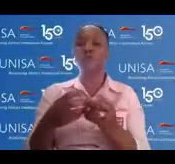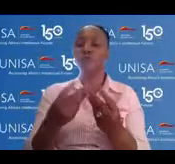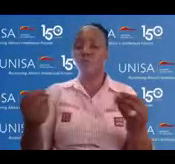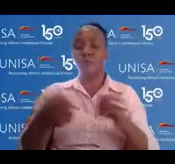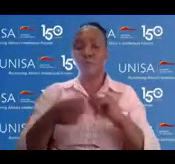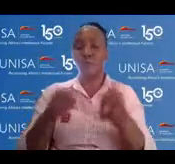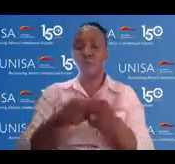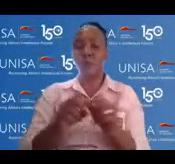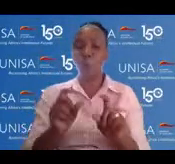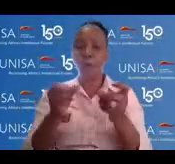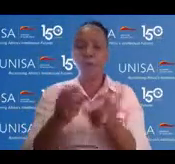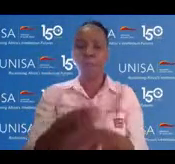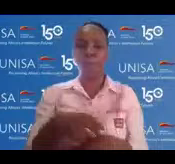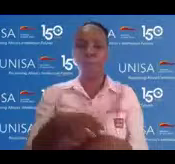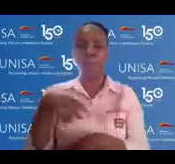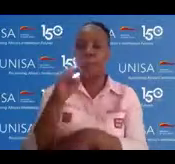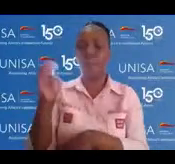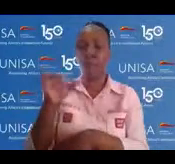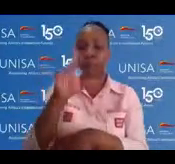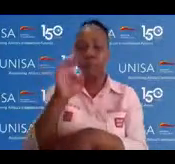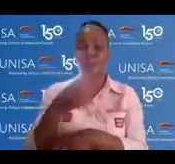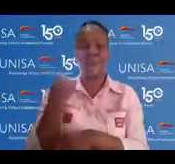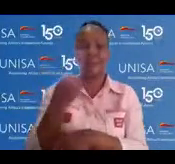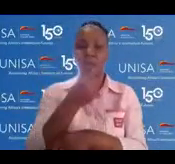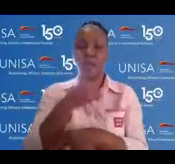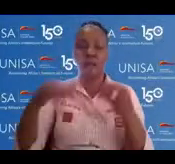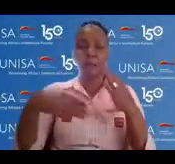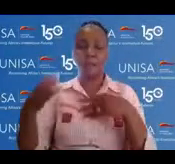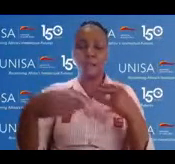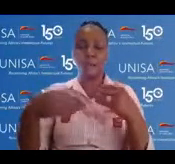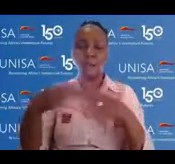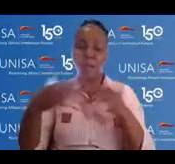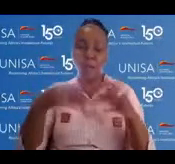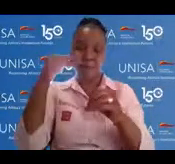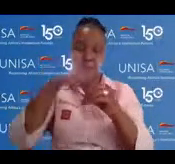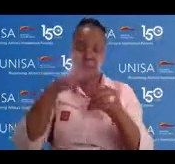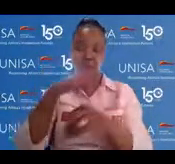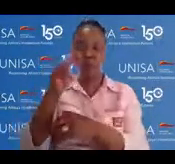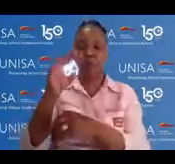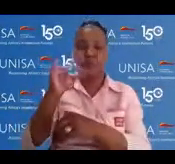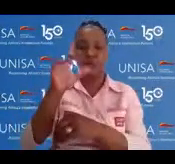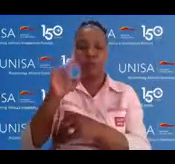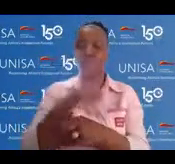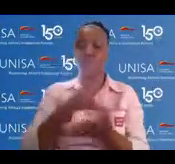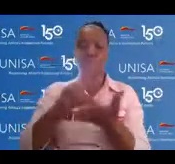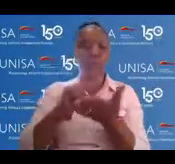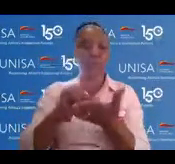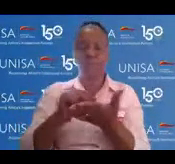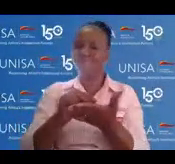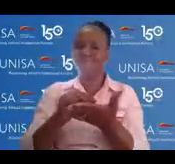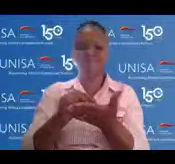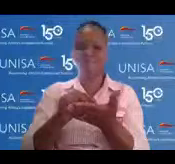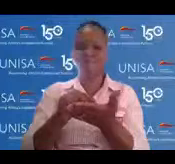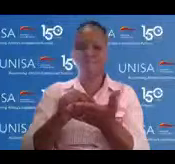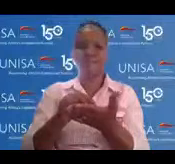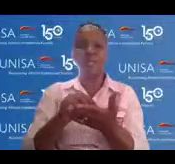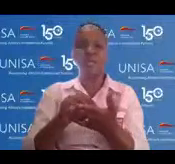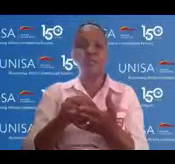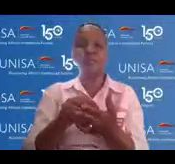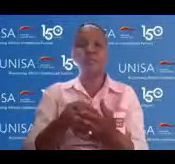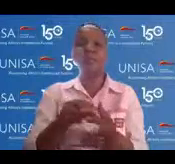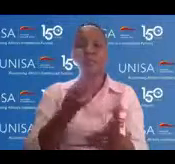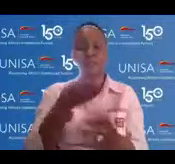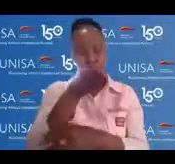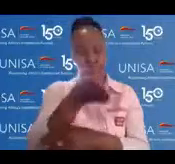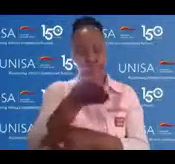proctoring, guys, the nice thing is it's built into Moodle. In other words, you don't have to download anything, it's already there. All you do need